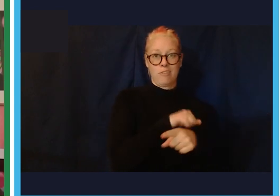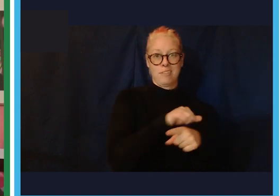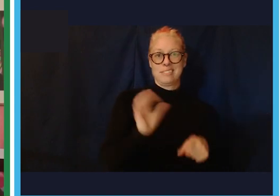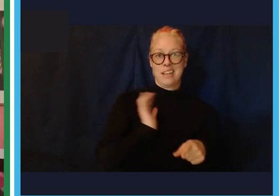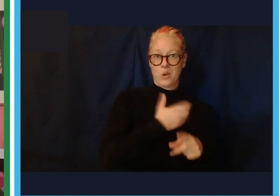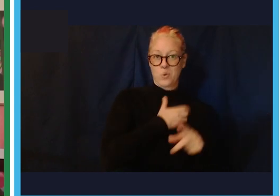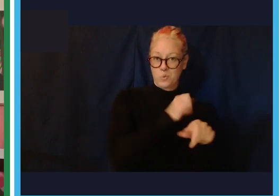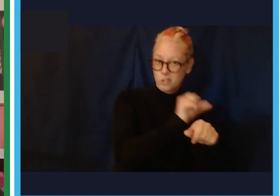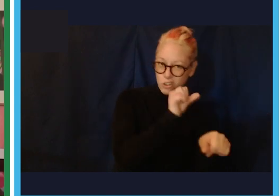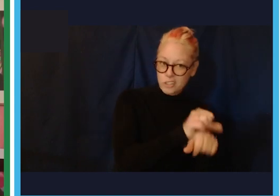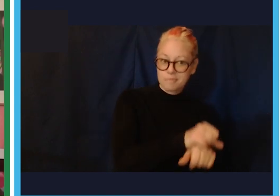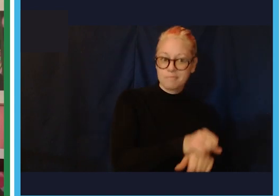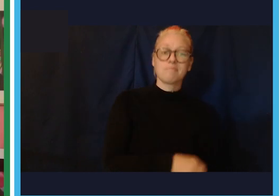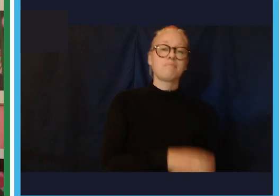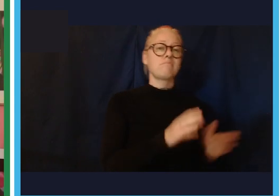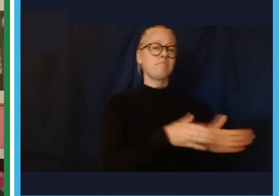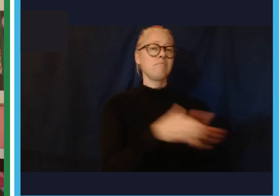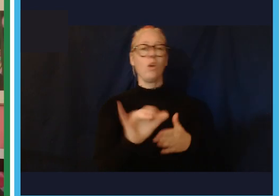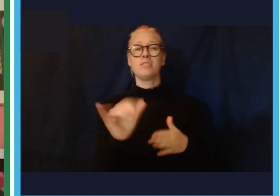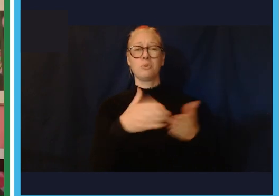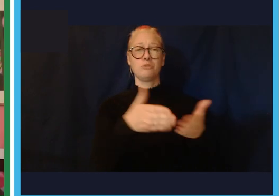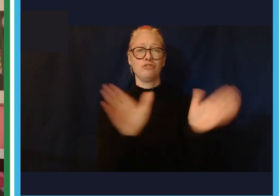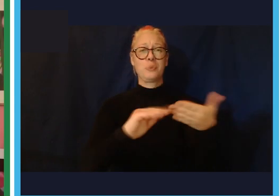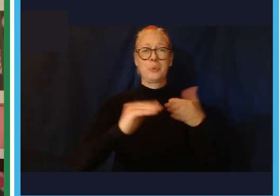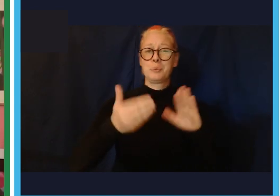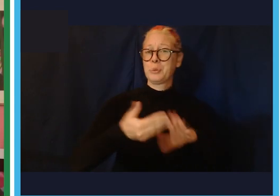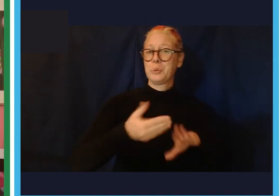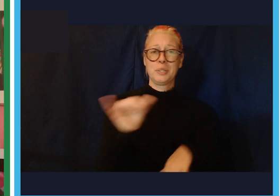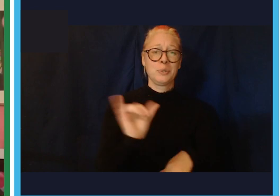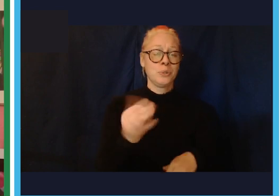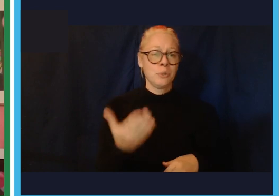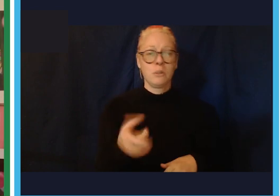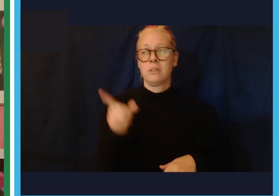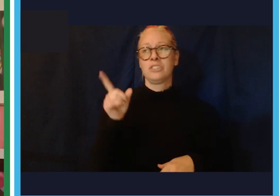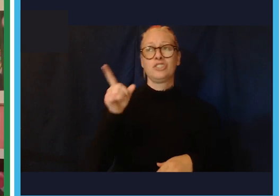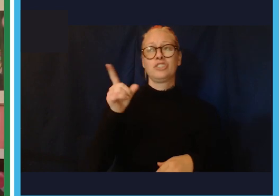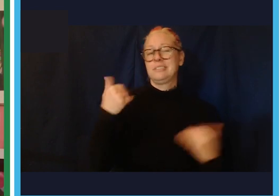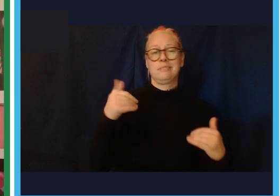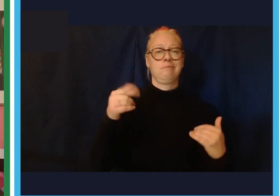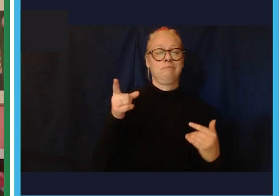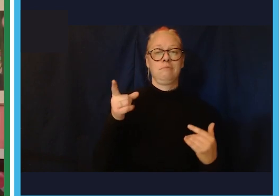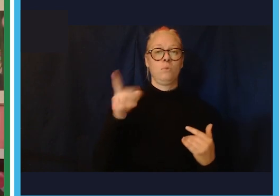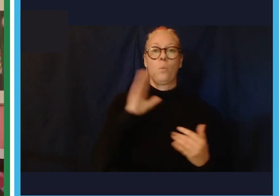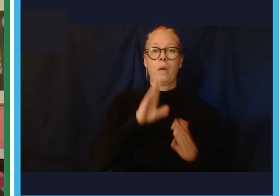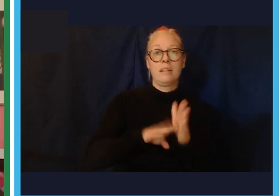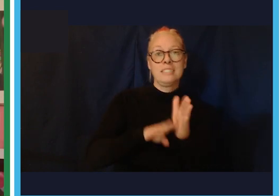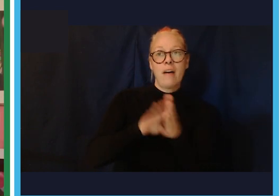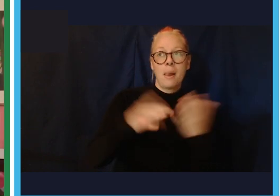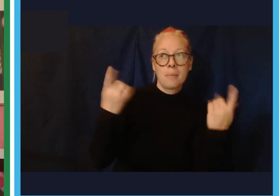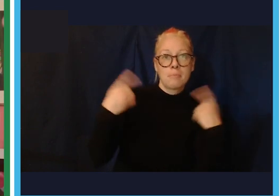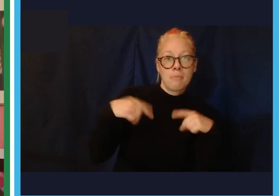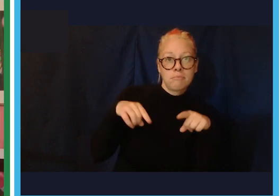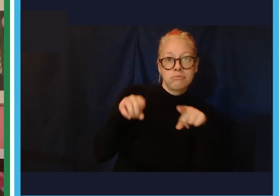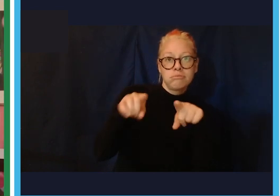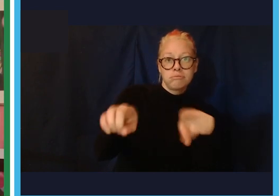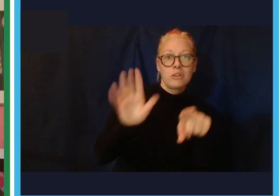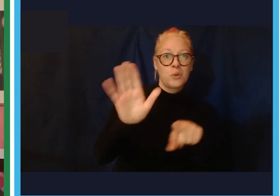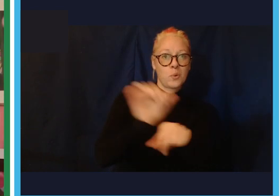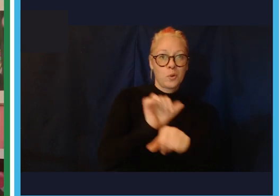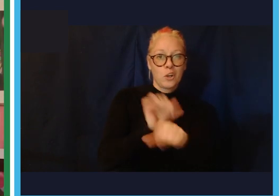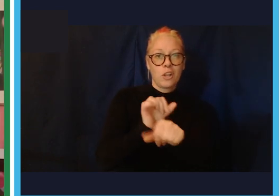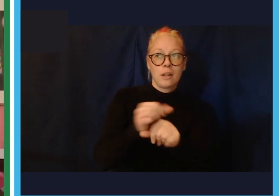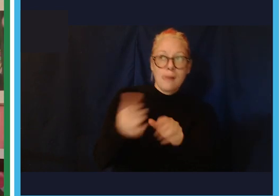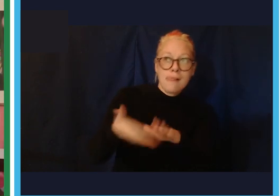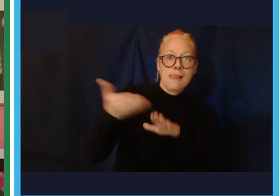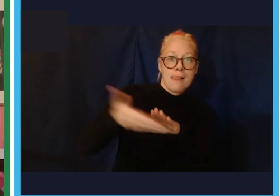you're ready for it. And so it's very important as people are emerging, we're getting these